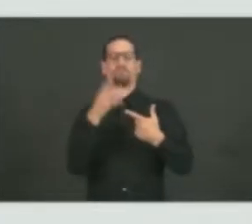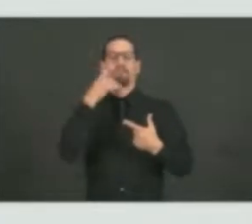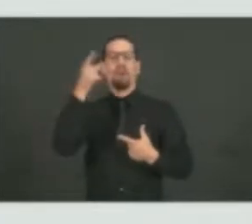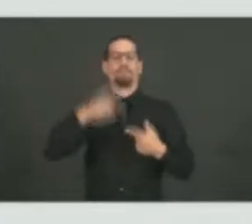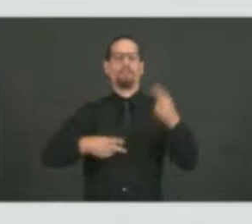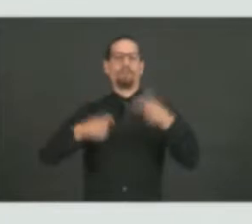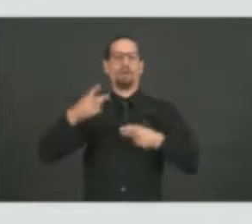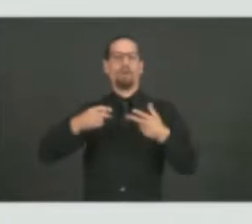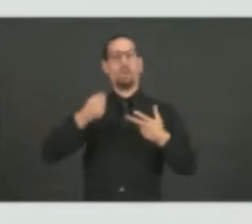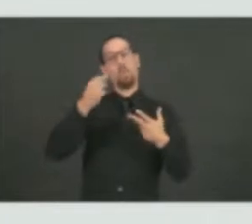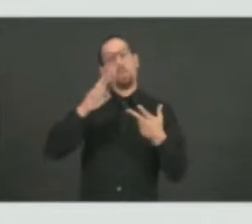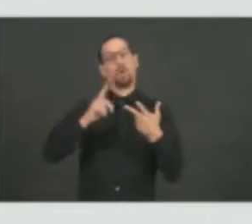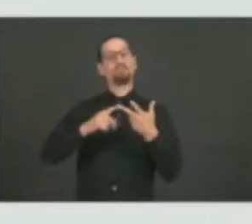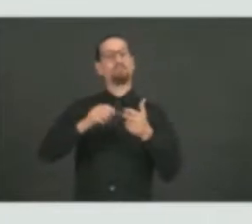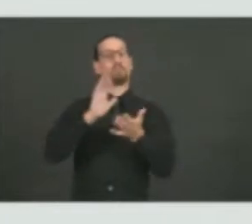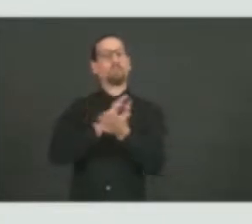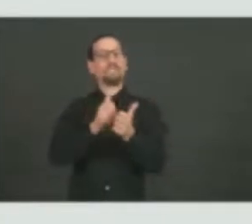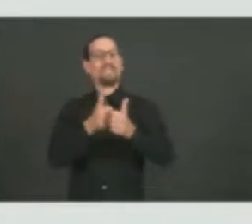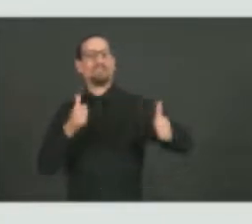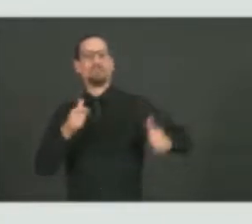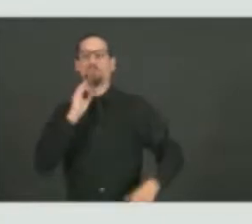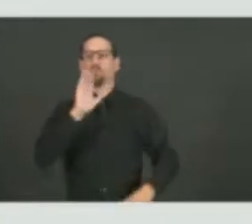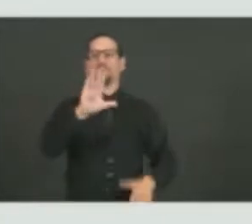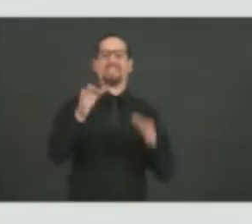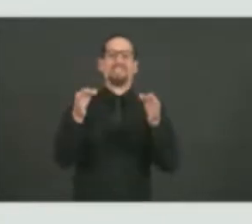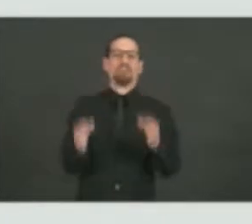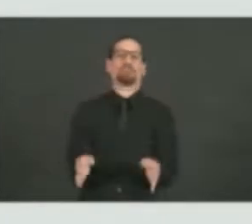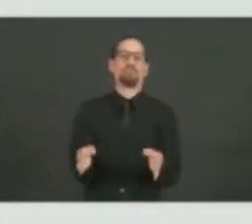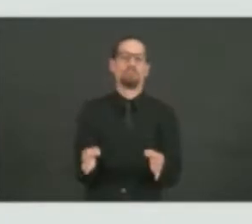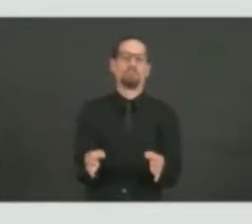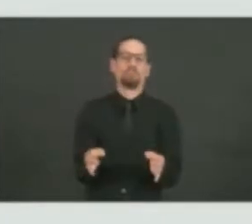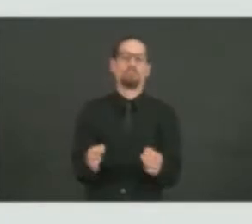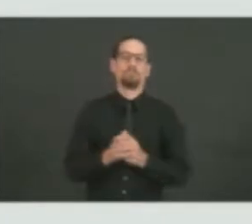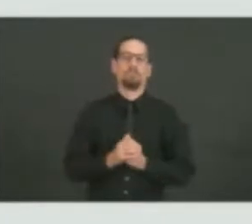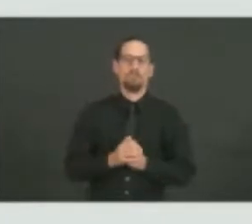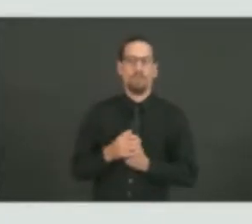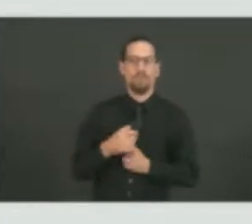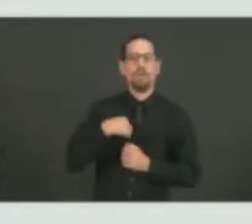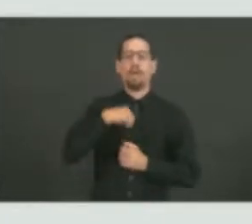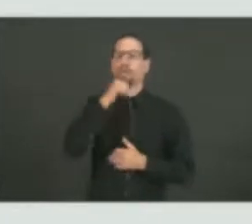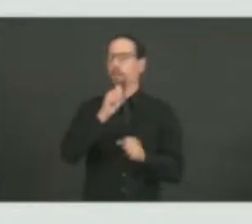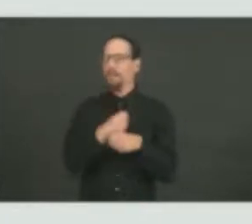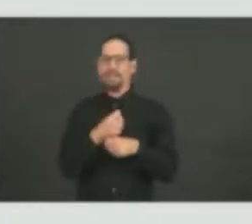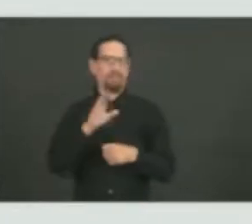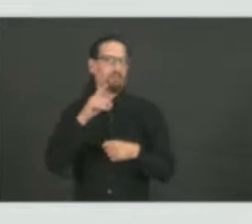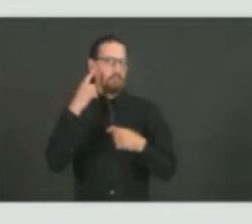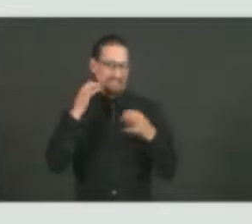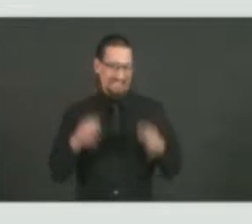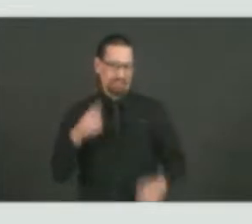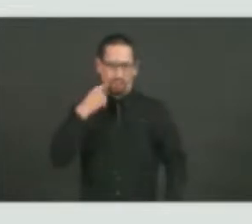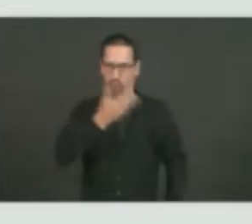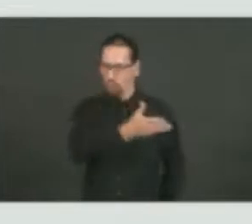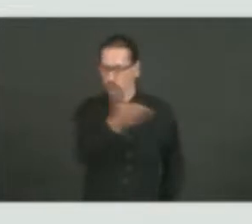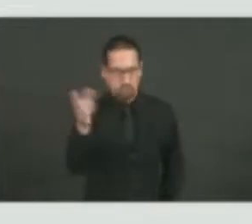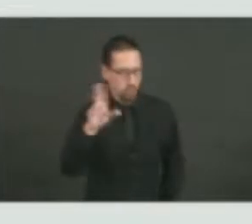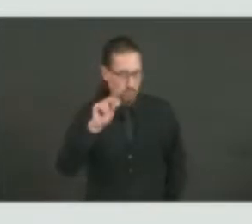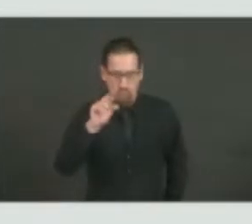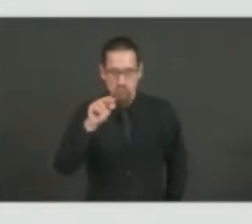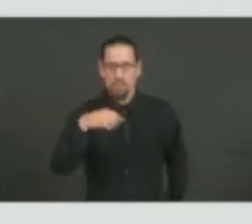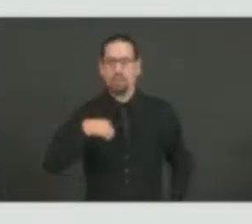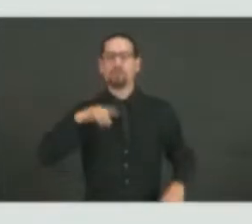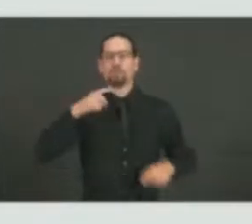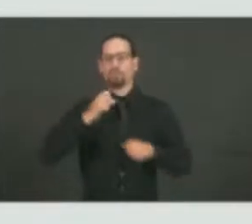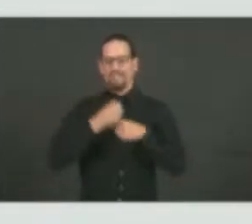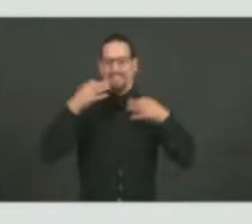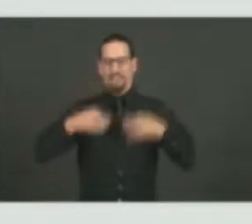summer camp. We're doing a great job with childcare. And I have every reason to believe that if we forget about the politics,